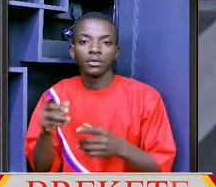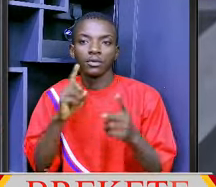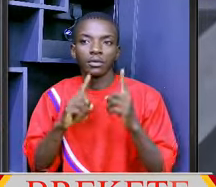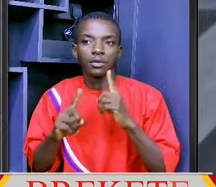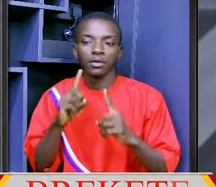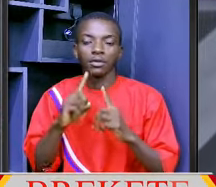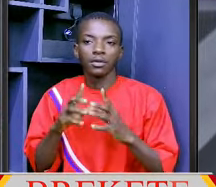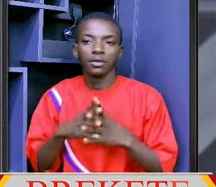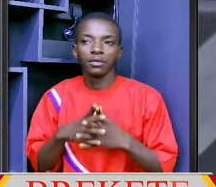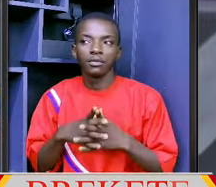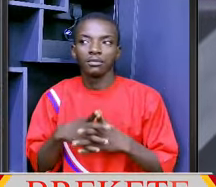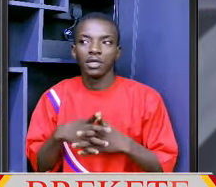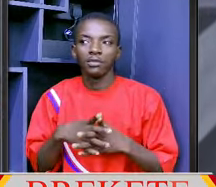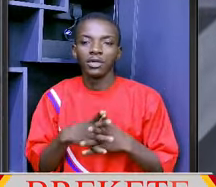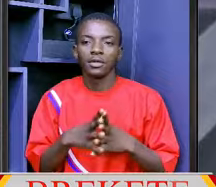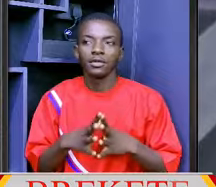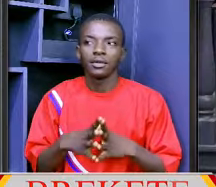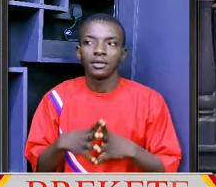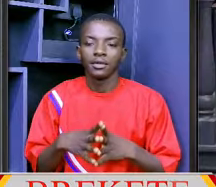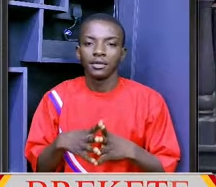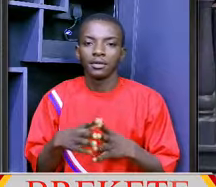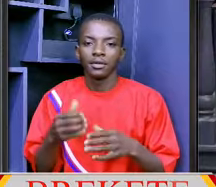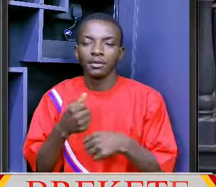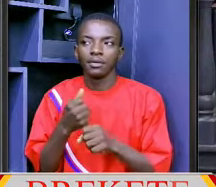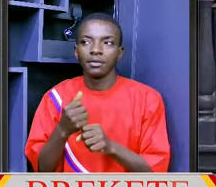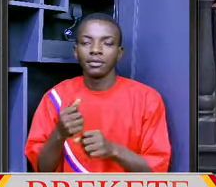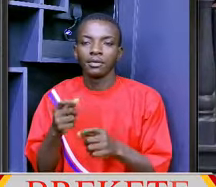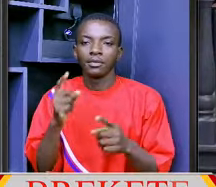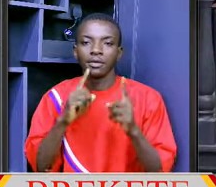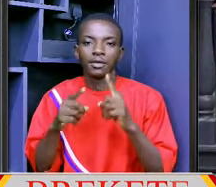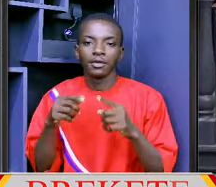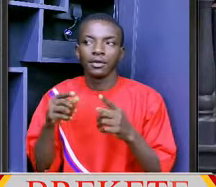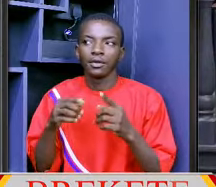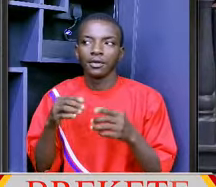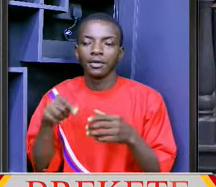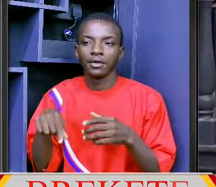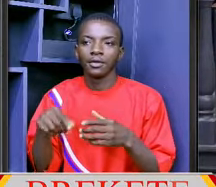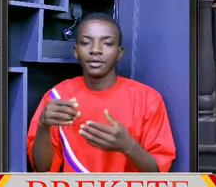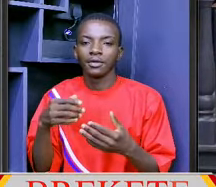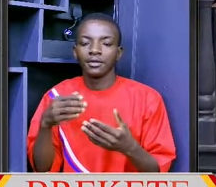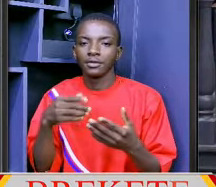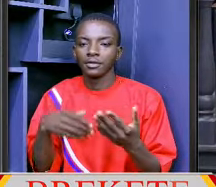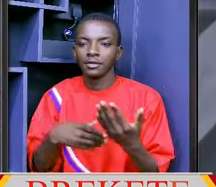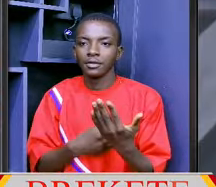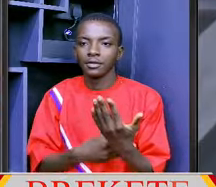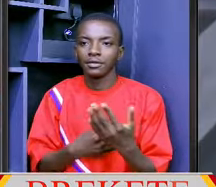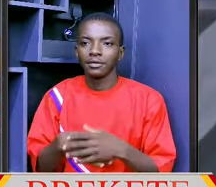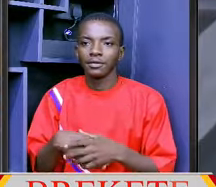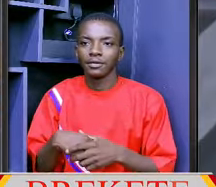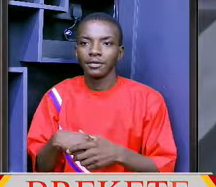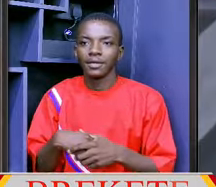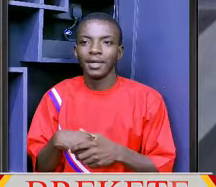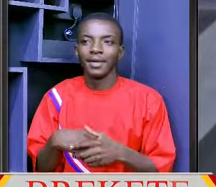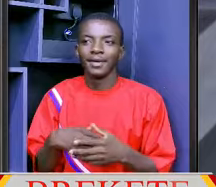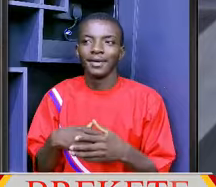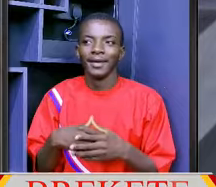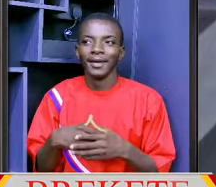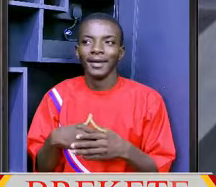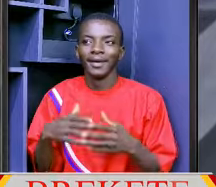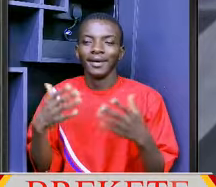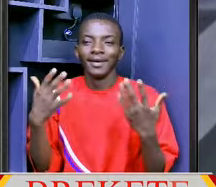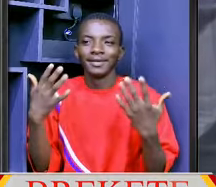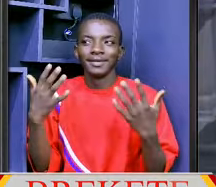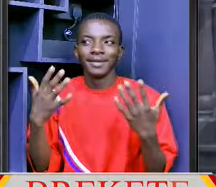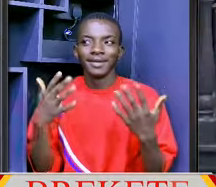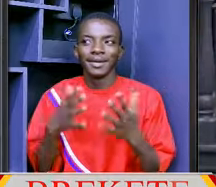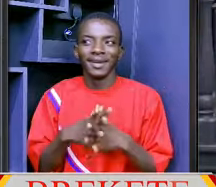Cry on. You don't make me cry this morning. You do not go make me cry again. We're gonna clap for her. She